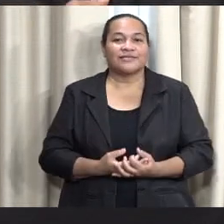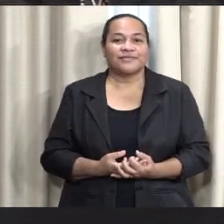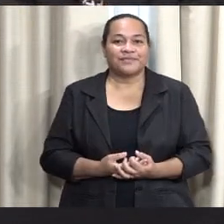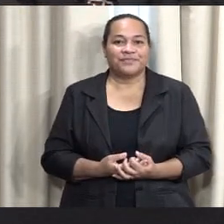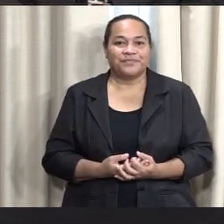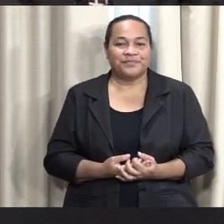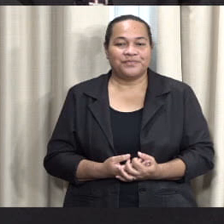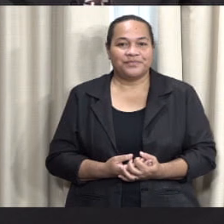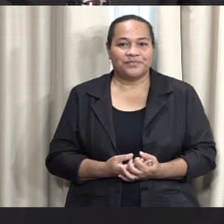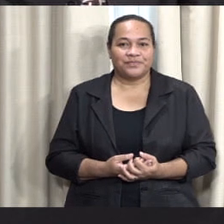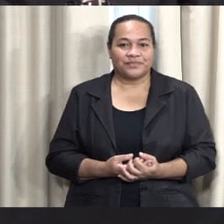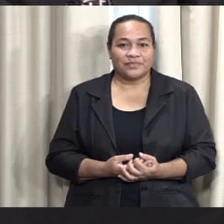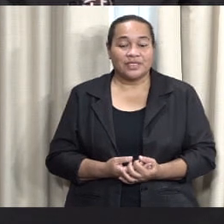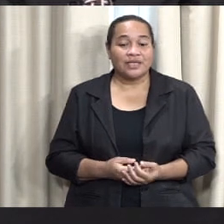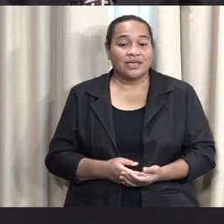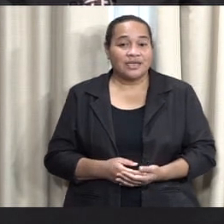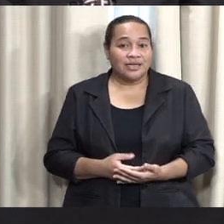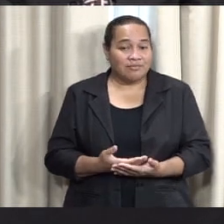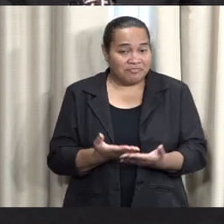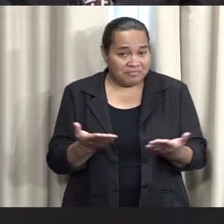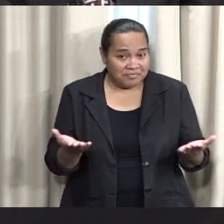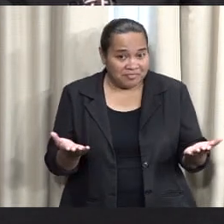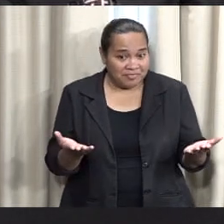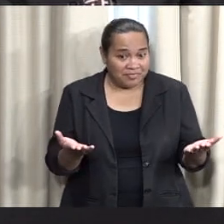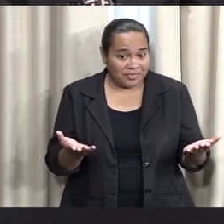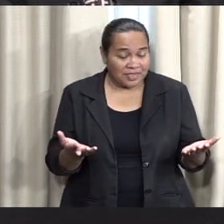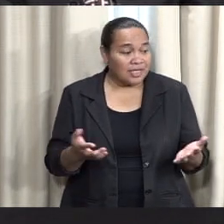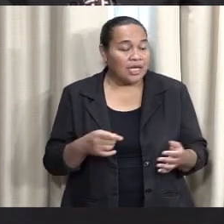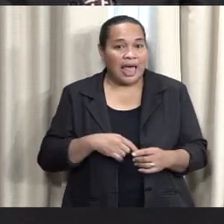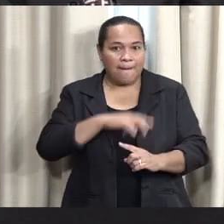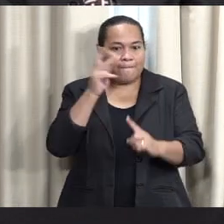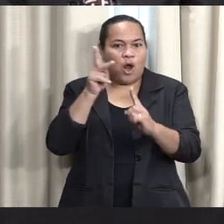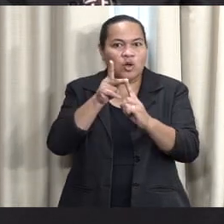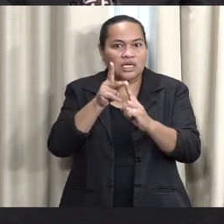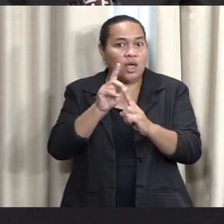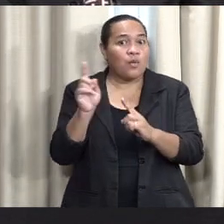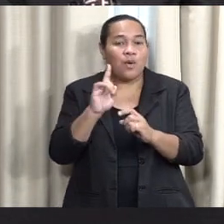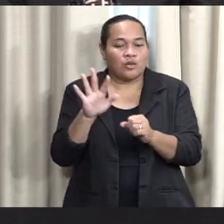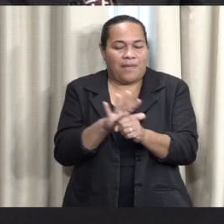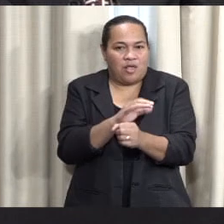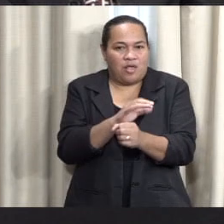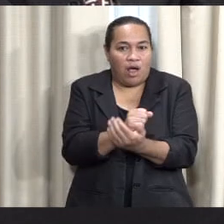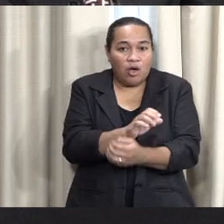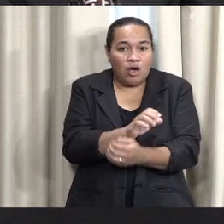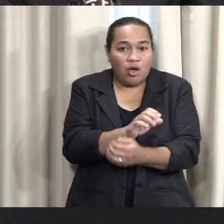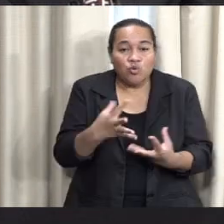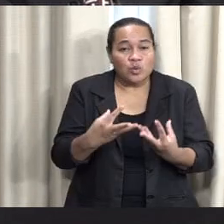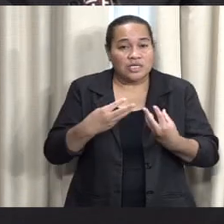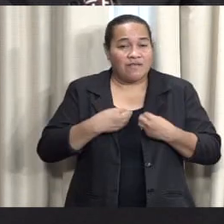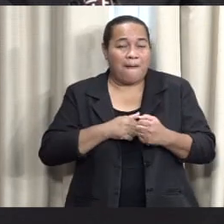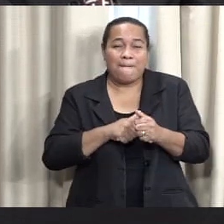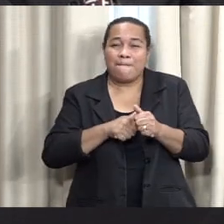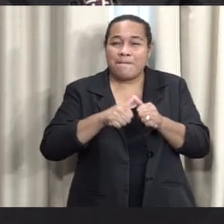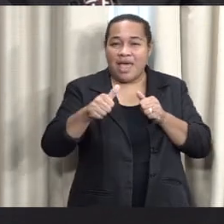But, ladies and gentlemen, the priority now is to ensure that our children receive the best